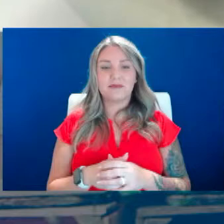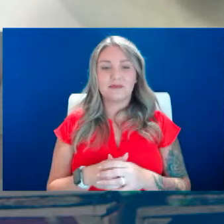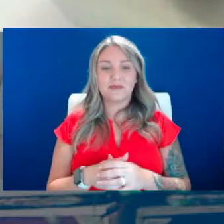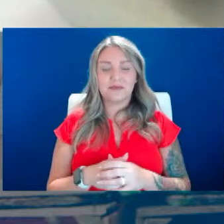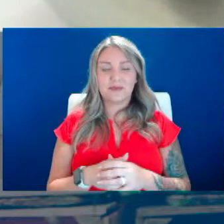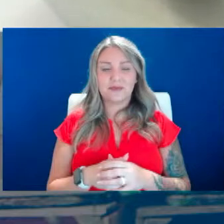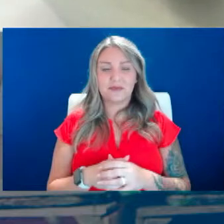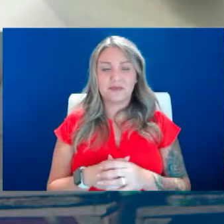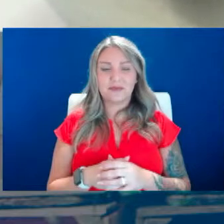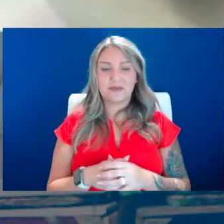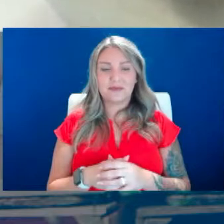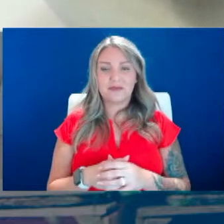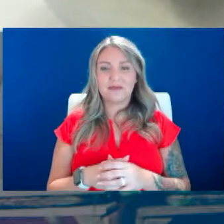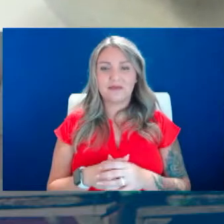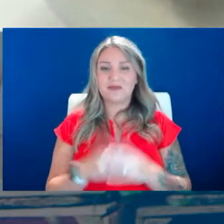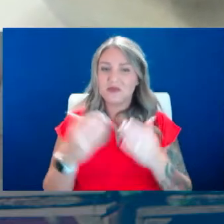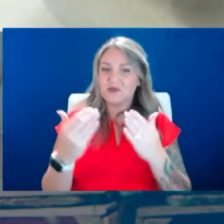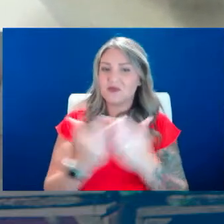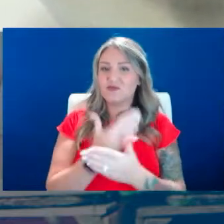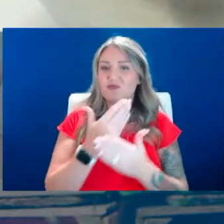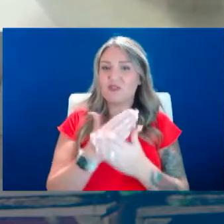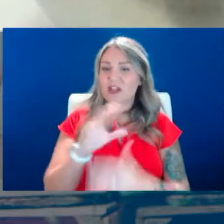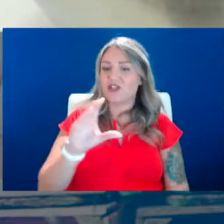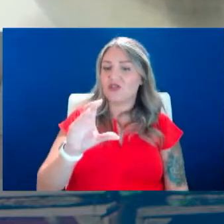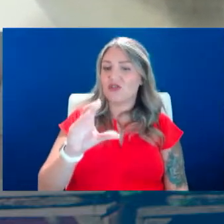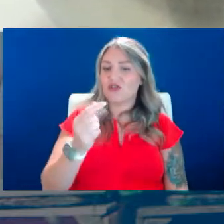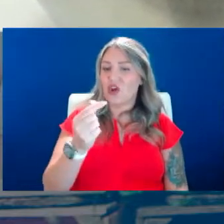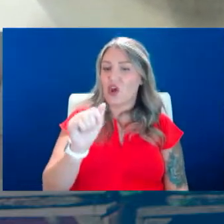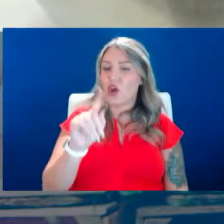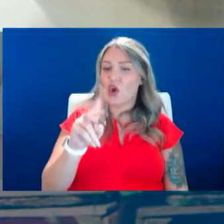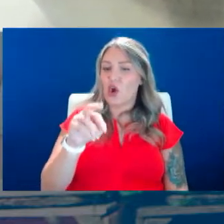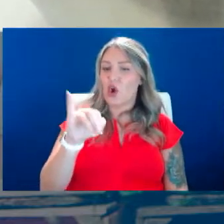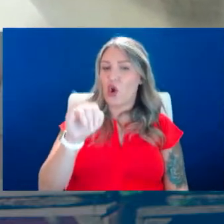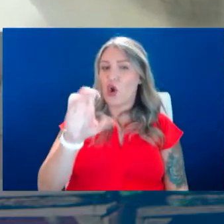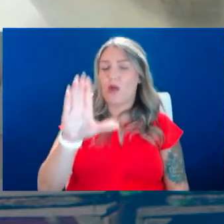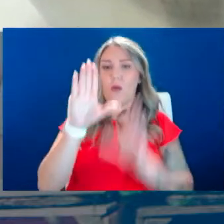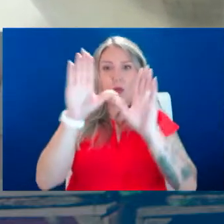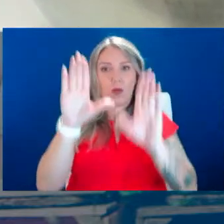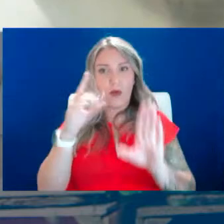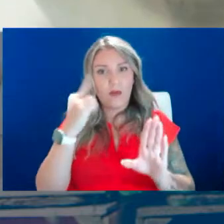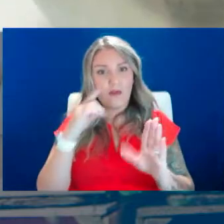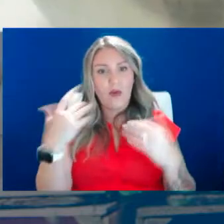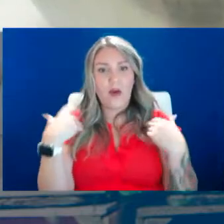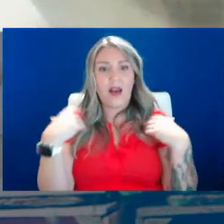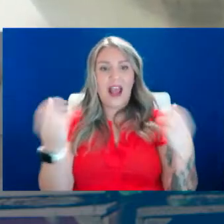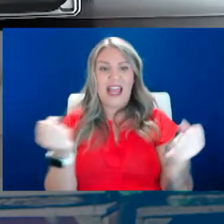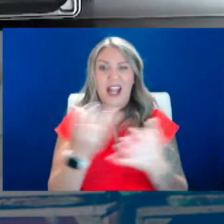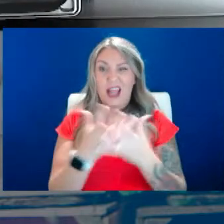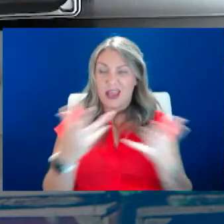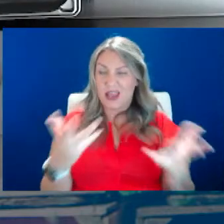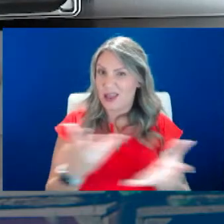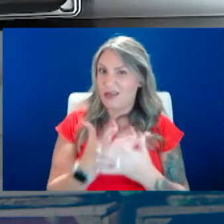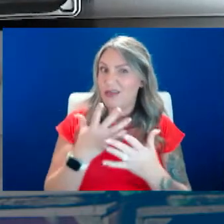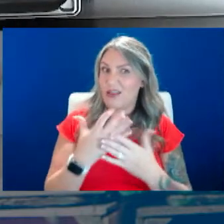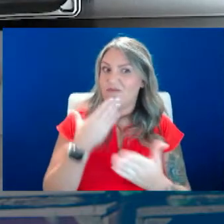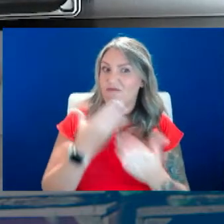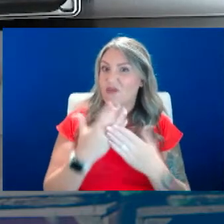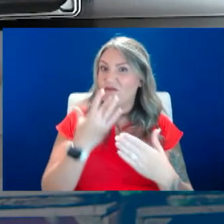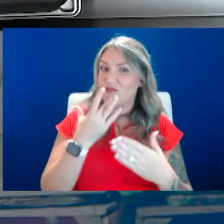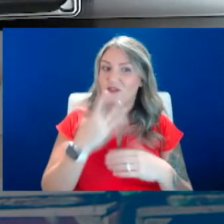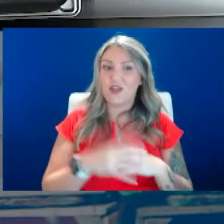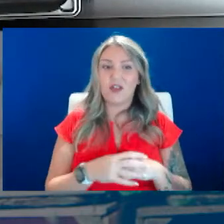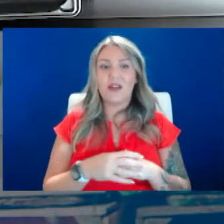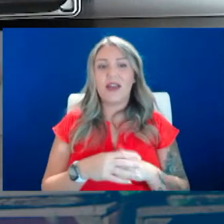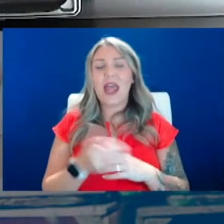Now we're going to add some fresh garlic. Fresh garlic is tremendous for the health. Plus it adds a lot of great flavor. And a little bit of